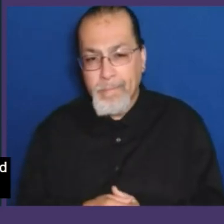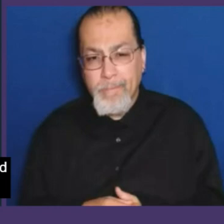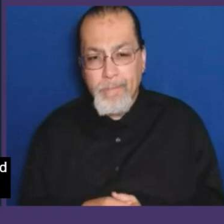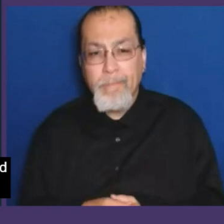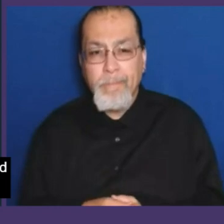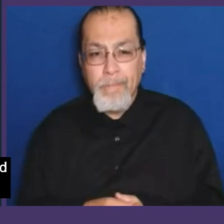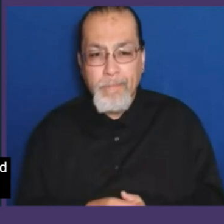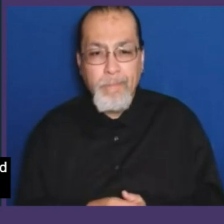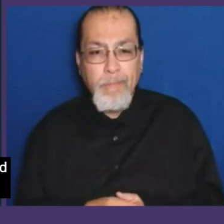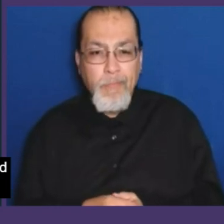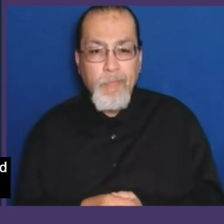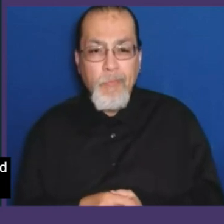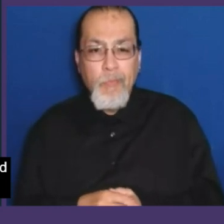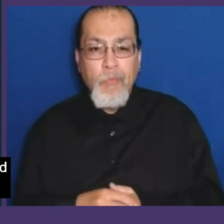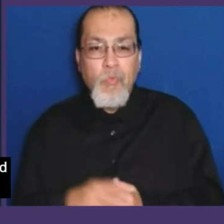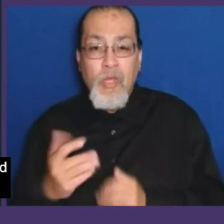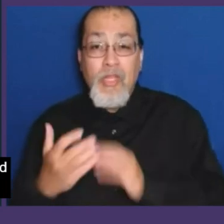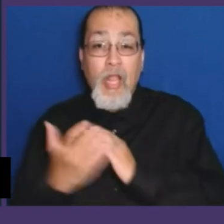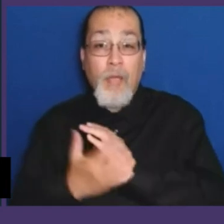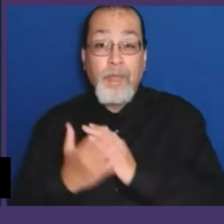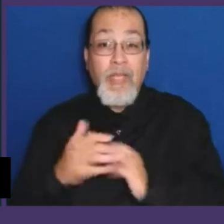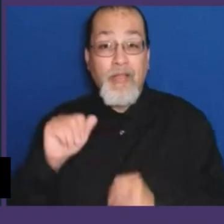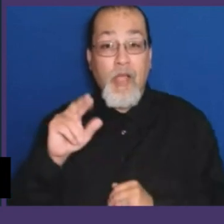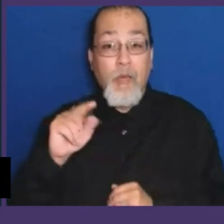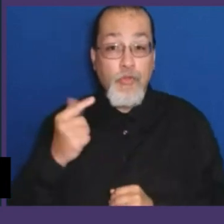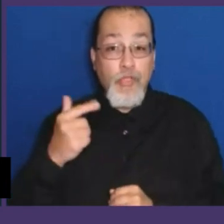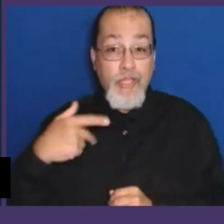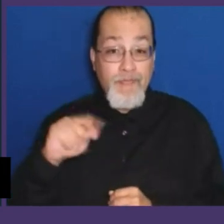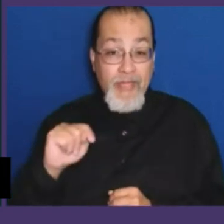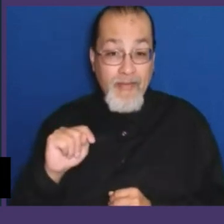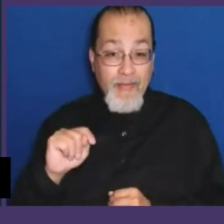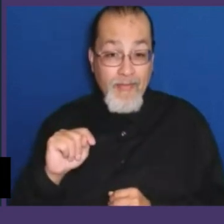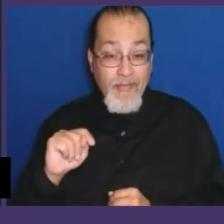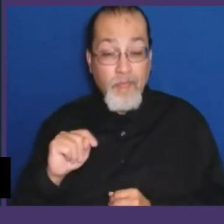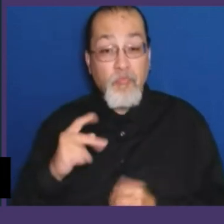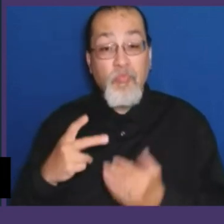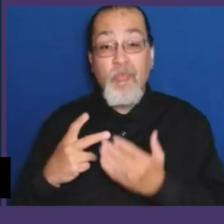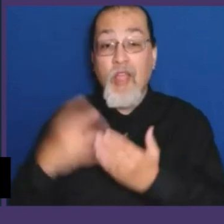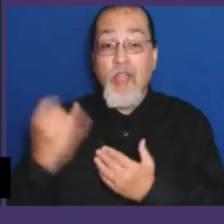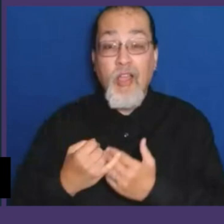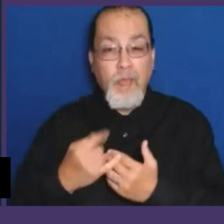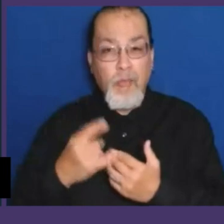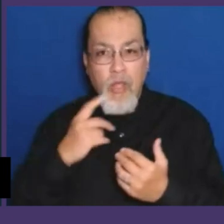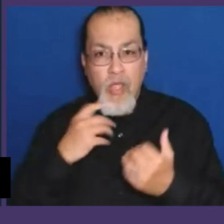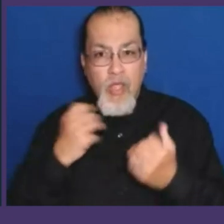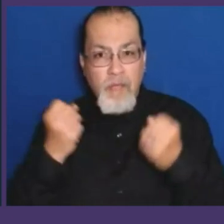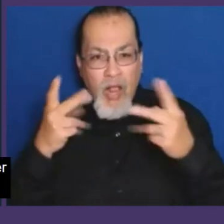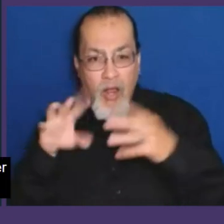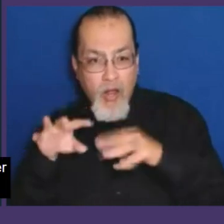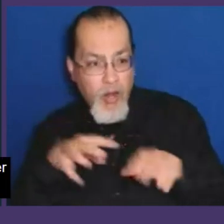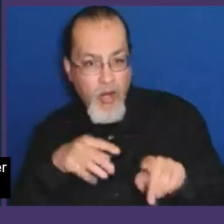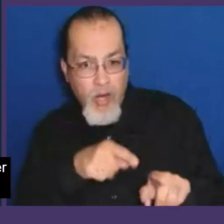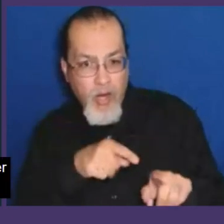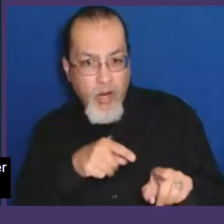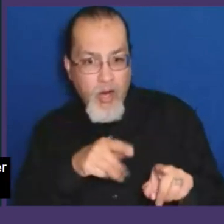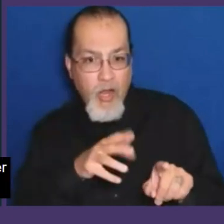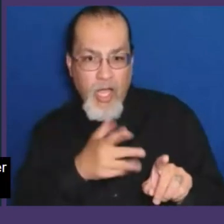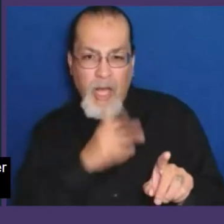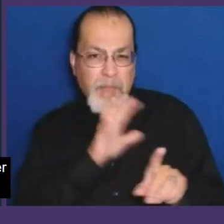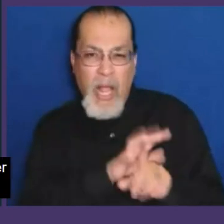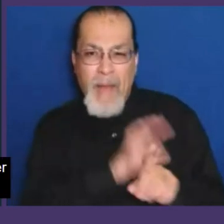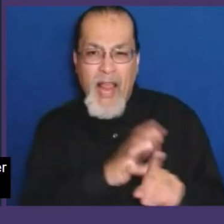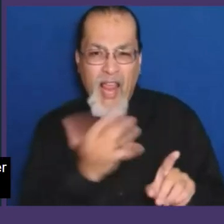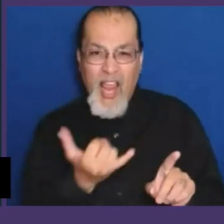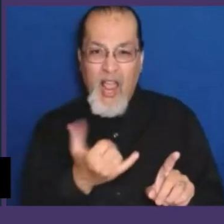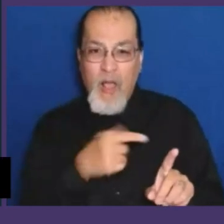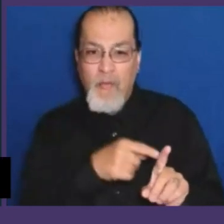got a lot of hype recently. But I think I still find it kind of inspirationally interesting. It's It's a project that